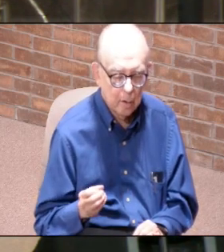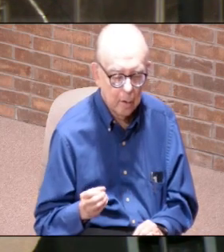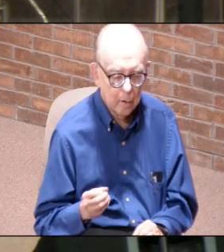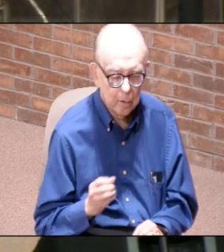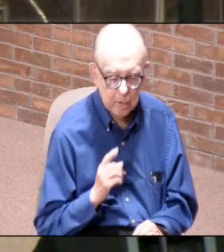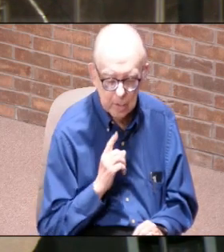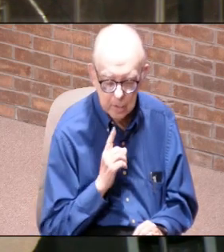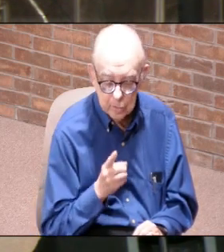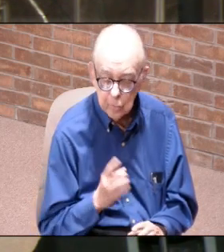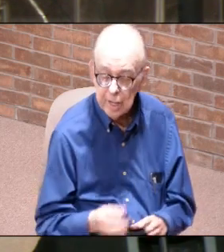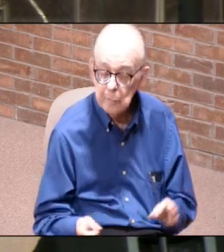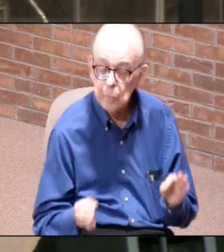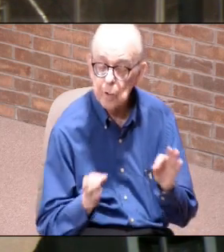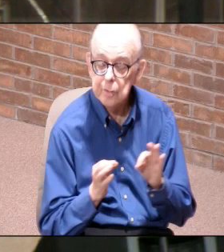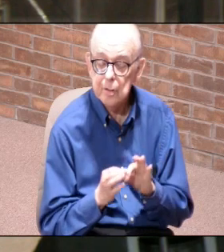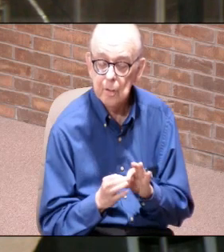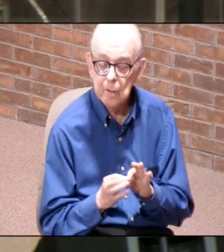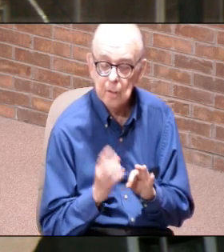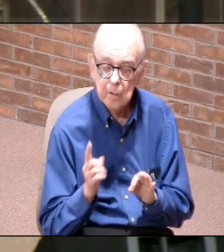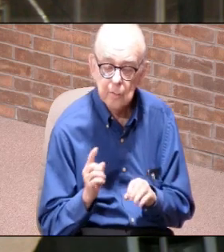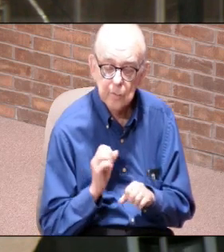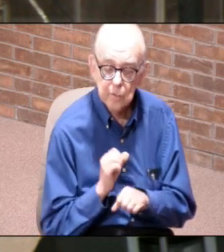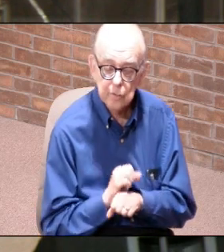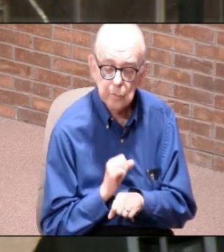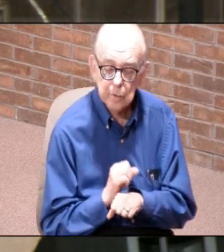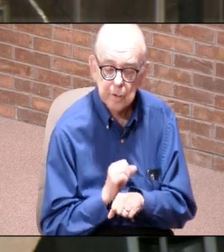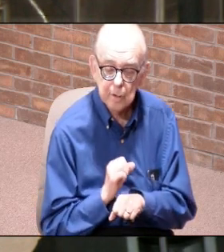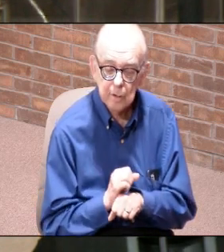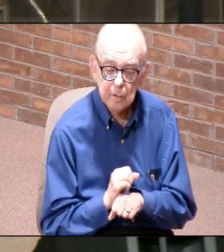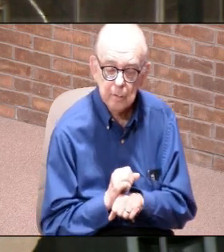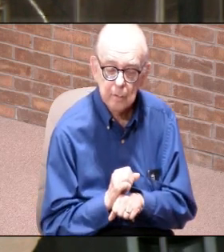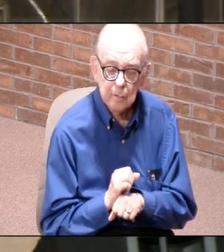this is so important for this mission